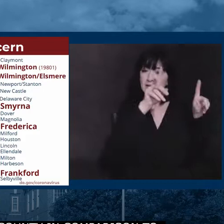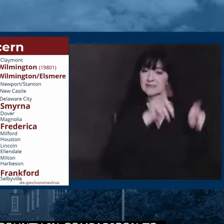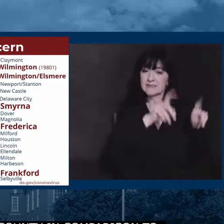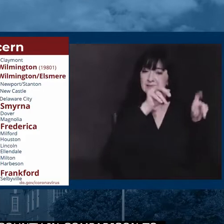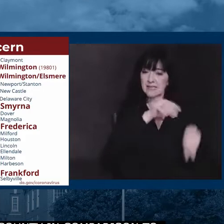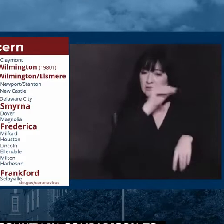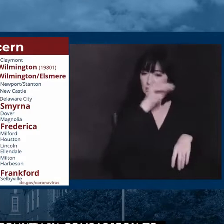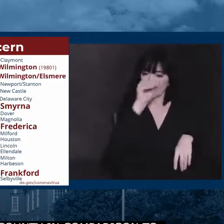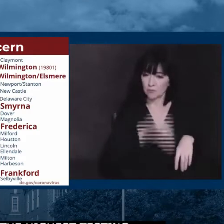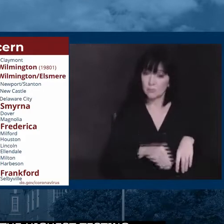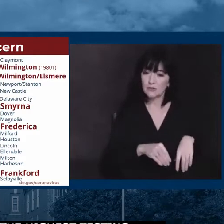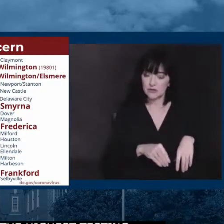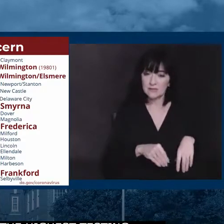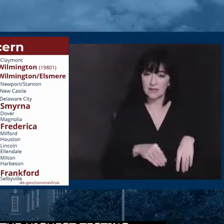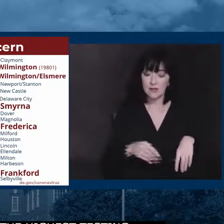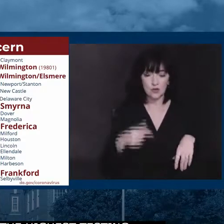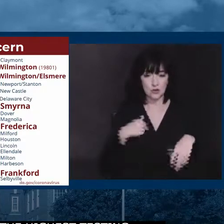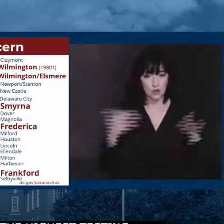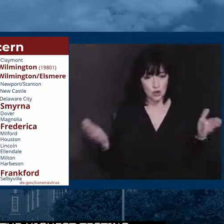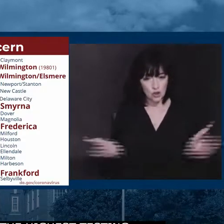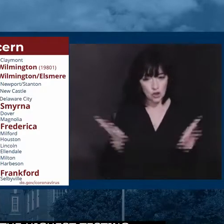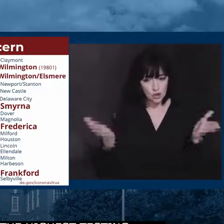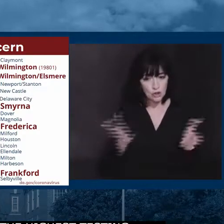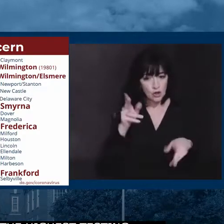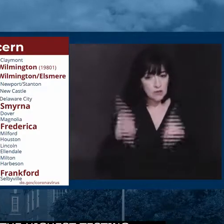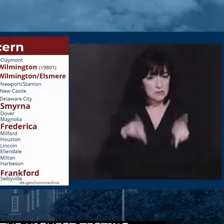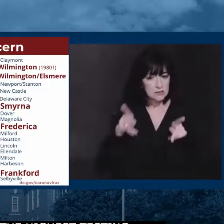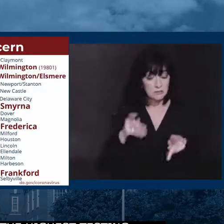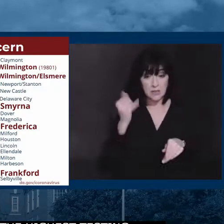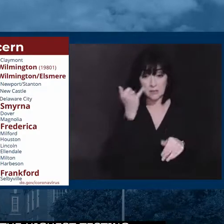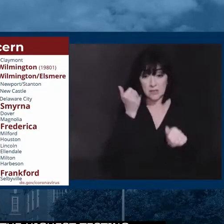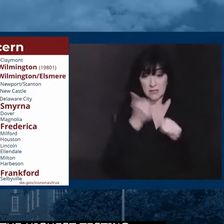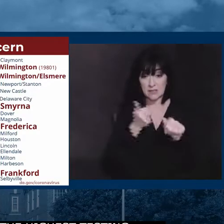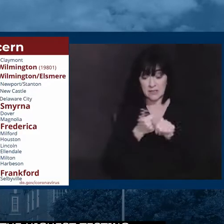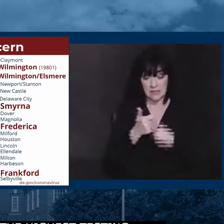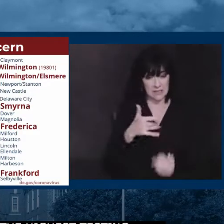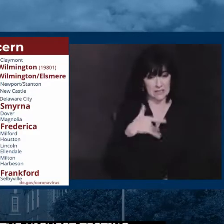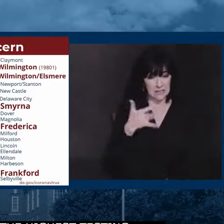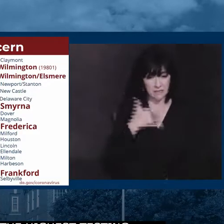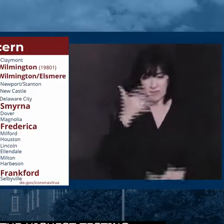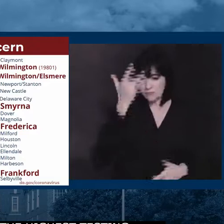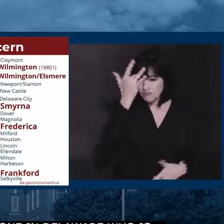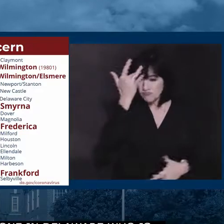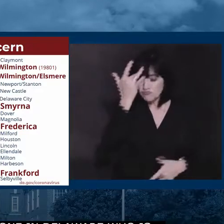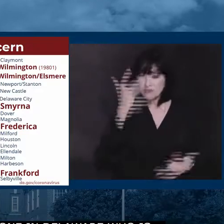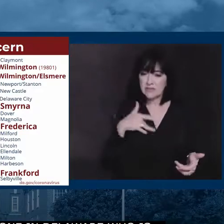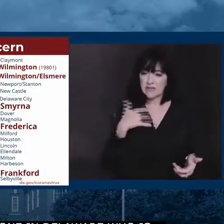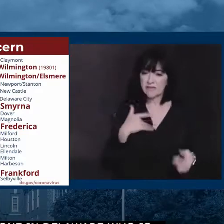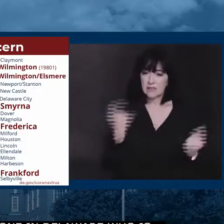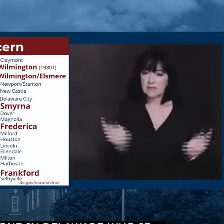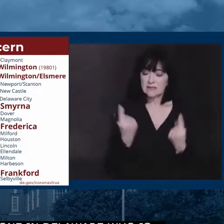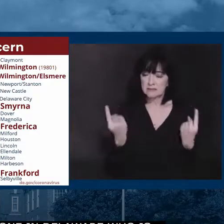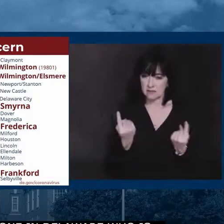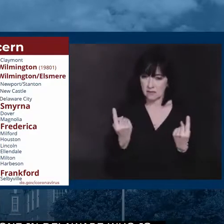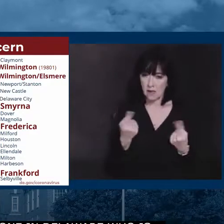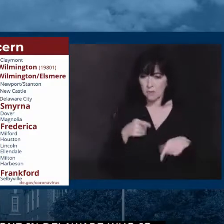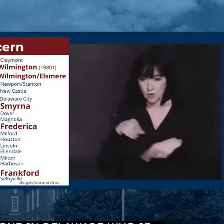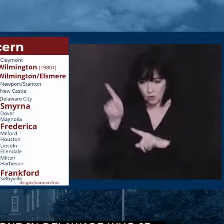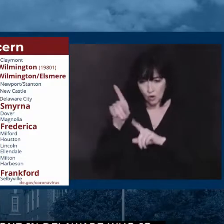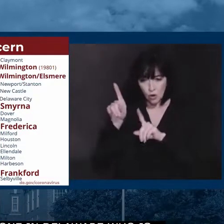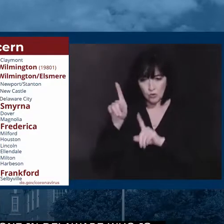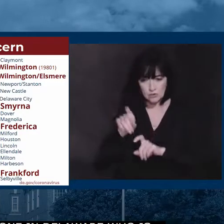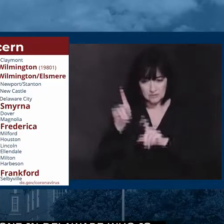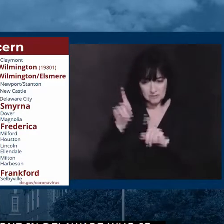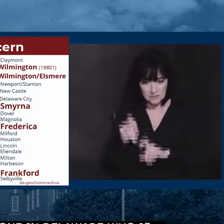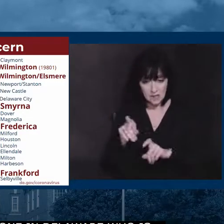who is either with symptoms or who has been exposed to somebody with COVID or at high risk for